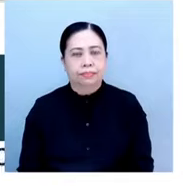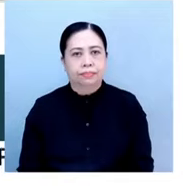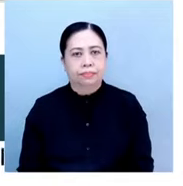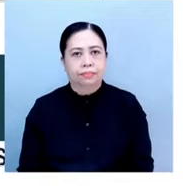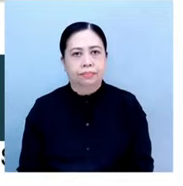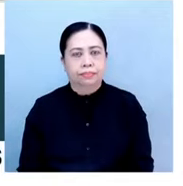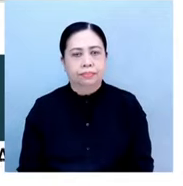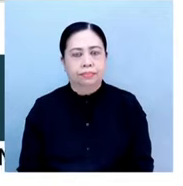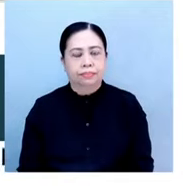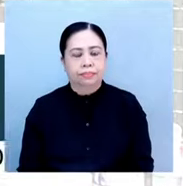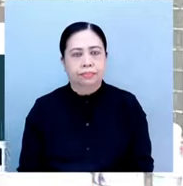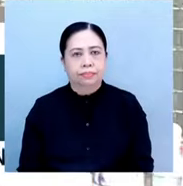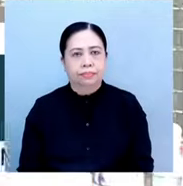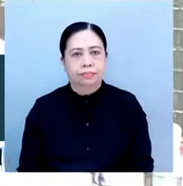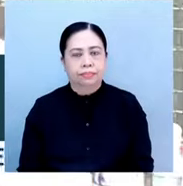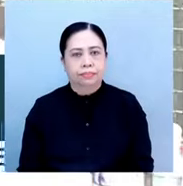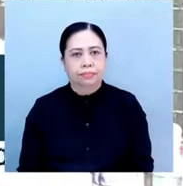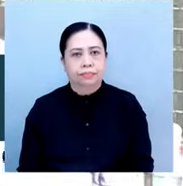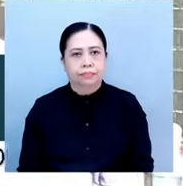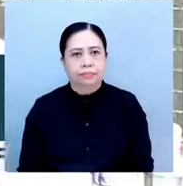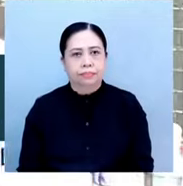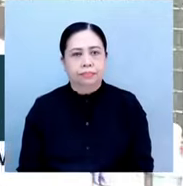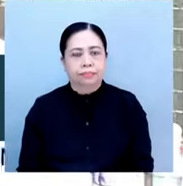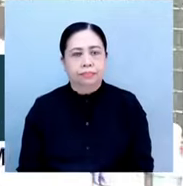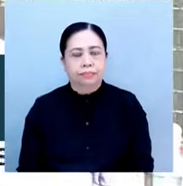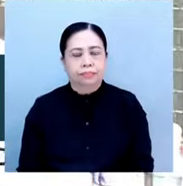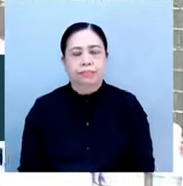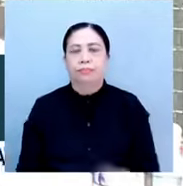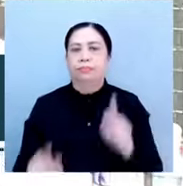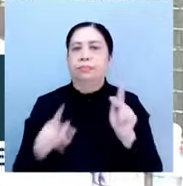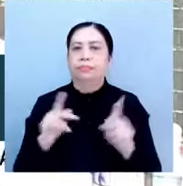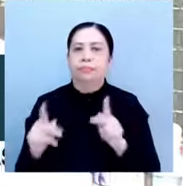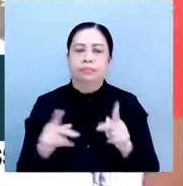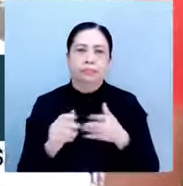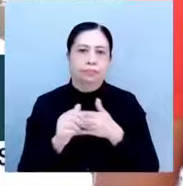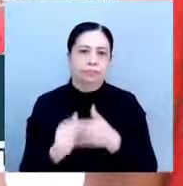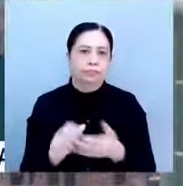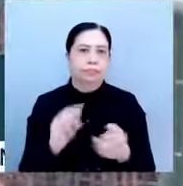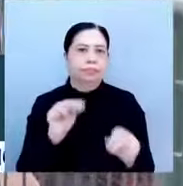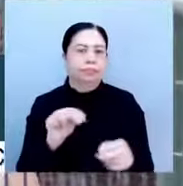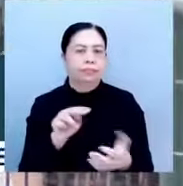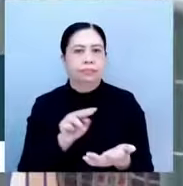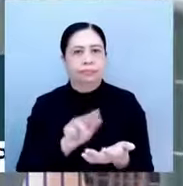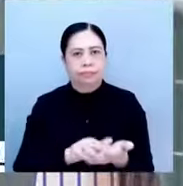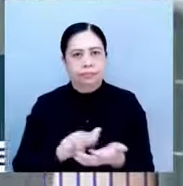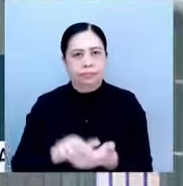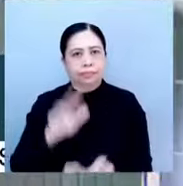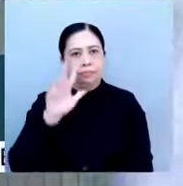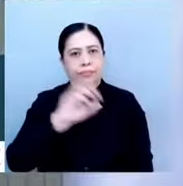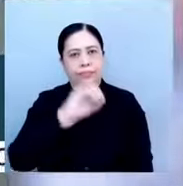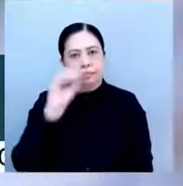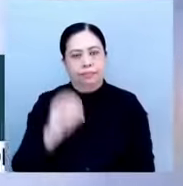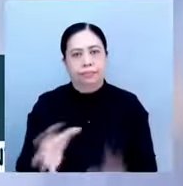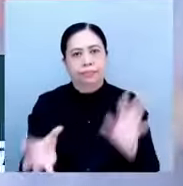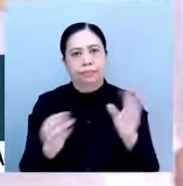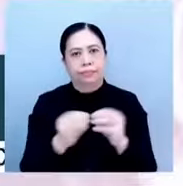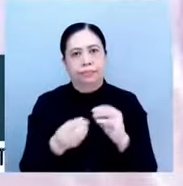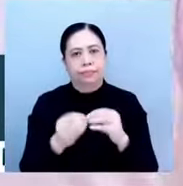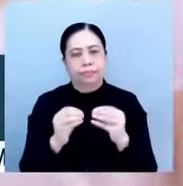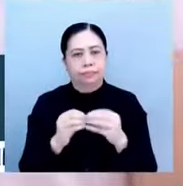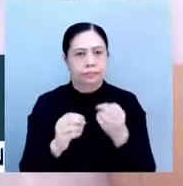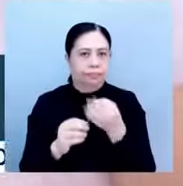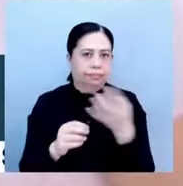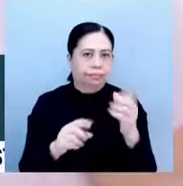pag-assess sa mga ads. A people's initiative needs the signature of 3% of the total number of voters per district